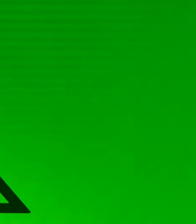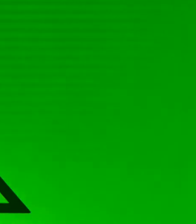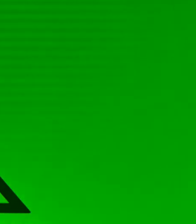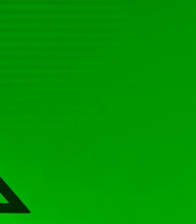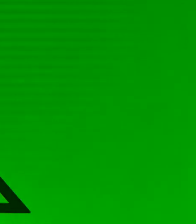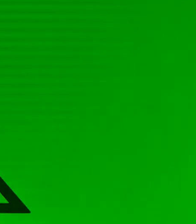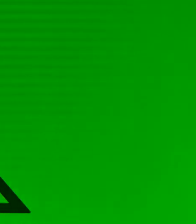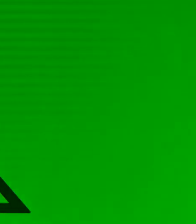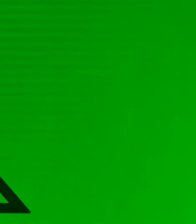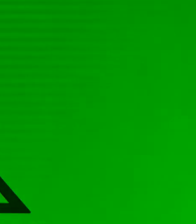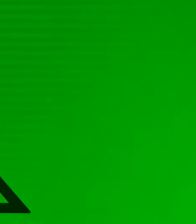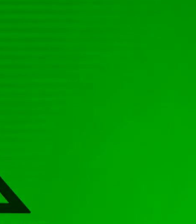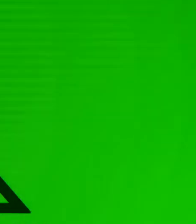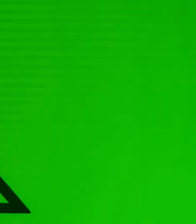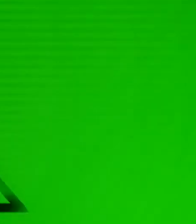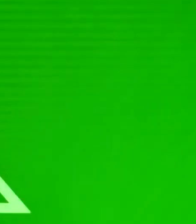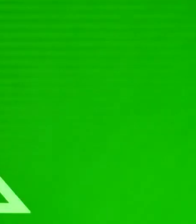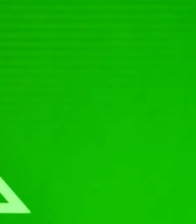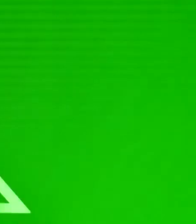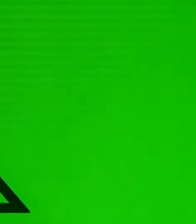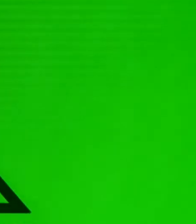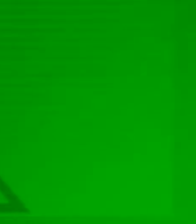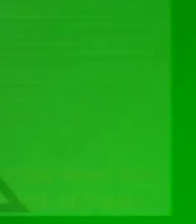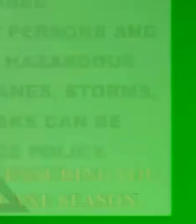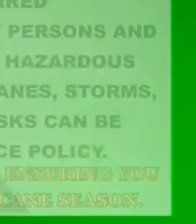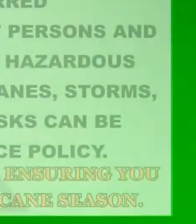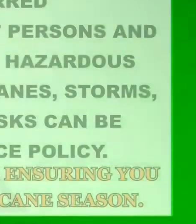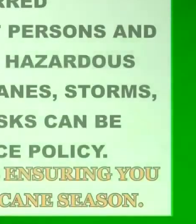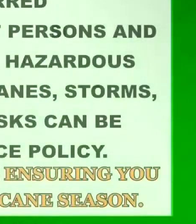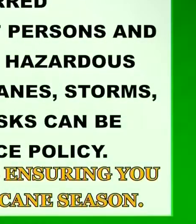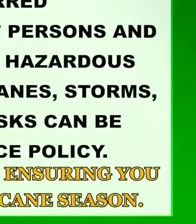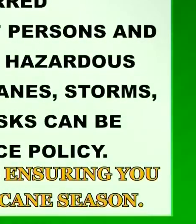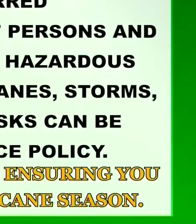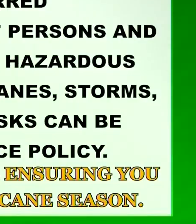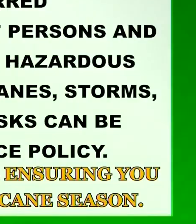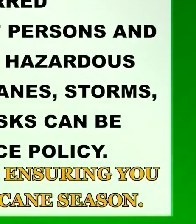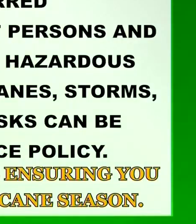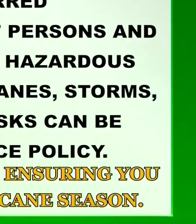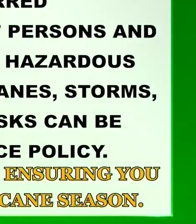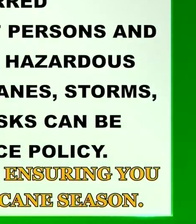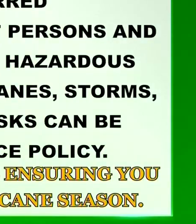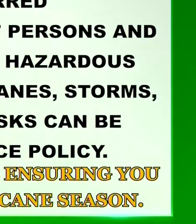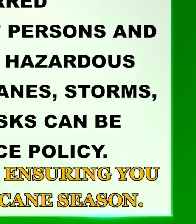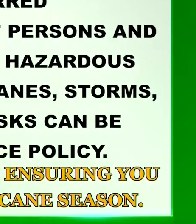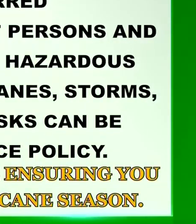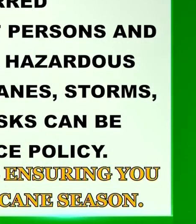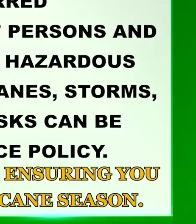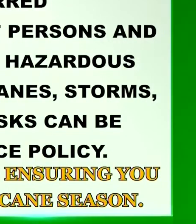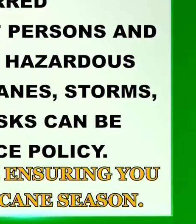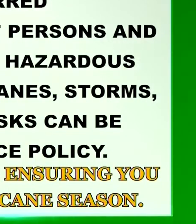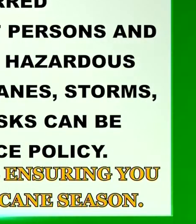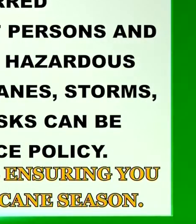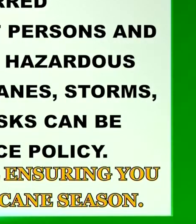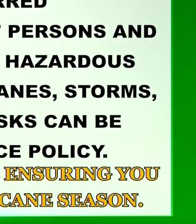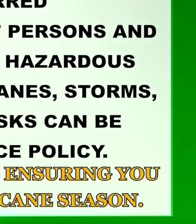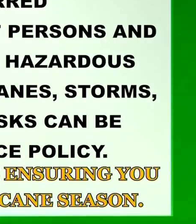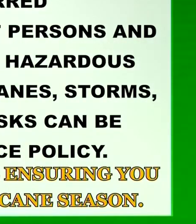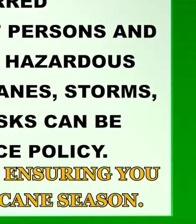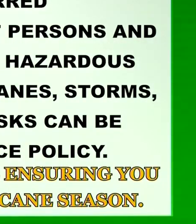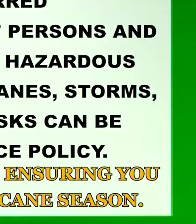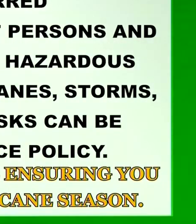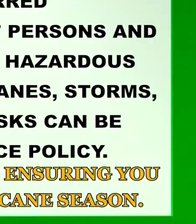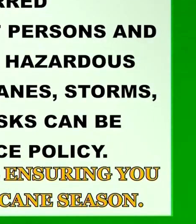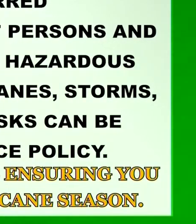Limited. Insurance the way you want it to be. Did you know insurance is the preferred risk management technique